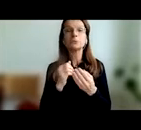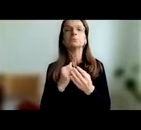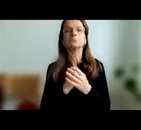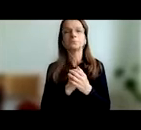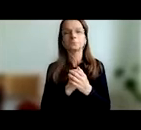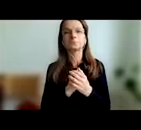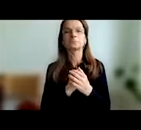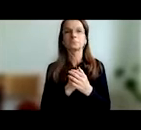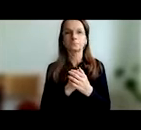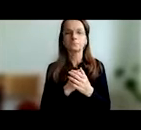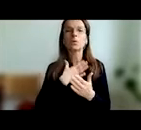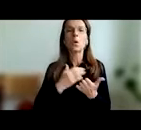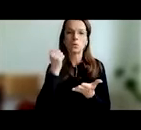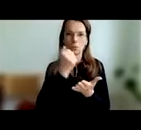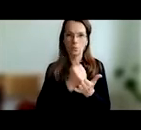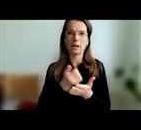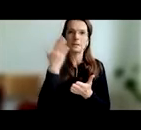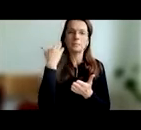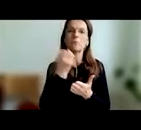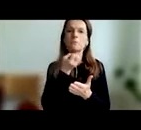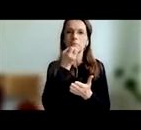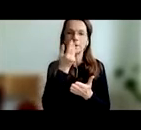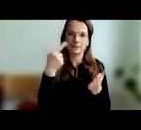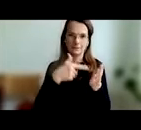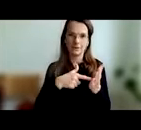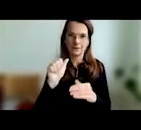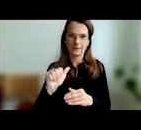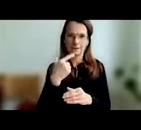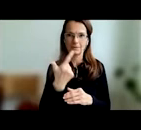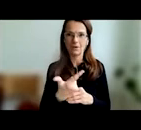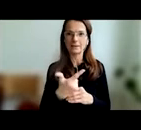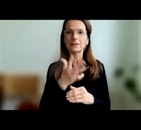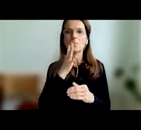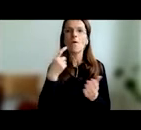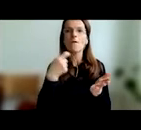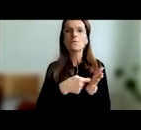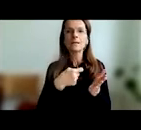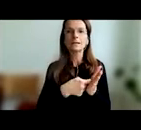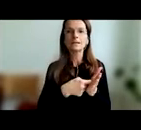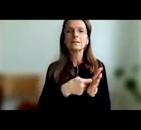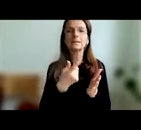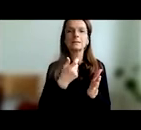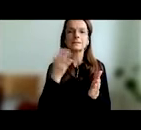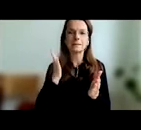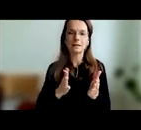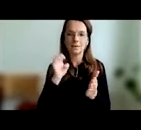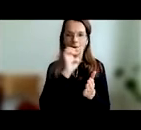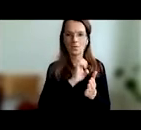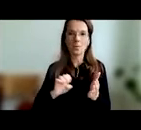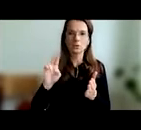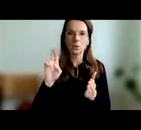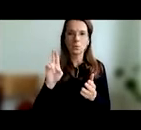other institutions. What is the current situation or the current status of the project? It was approved